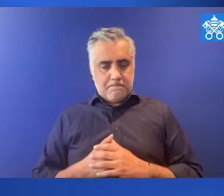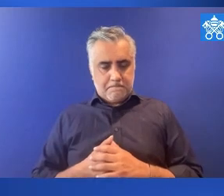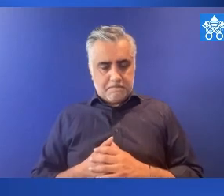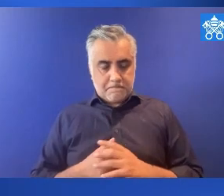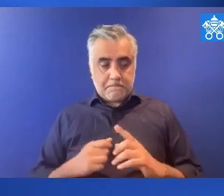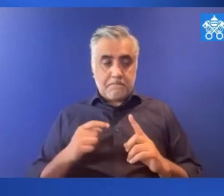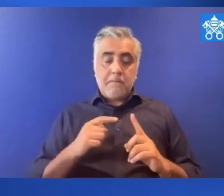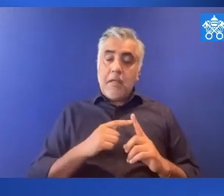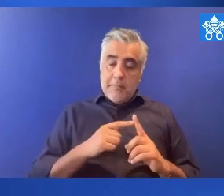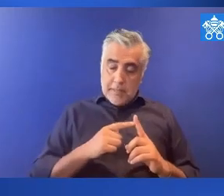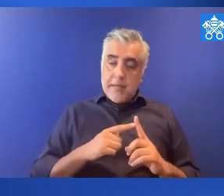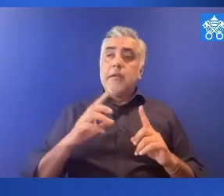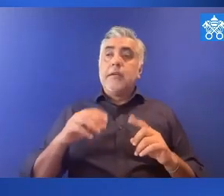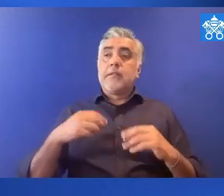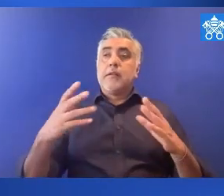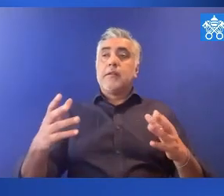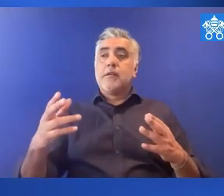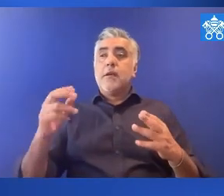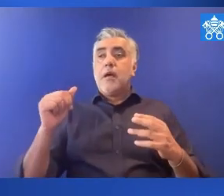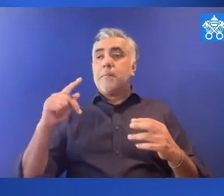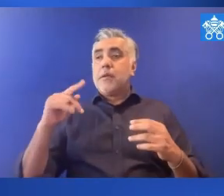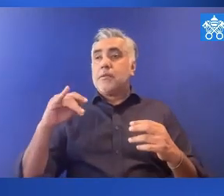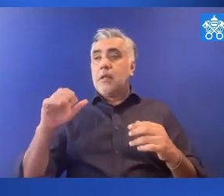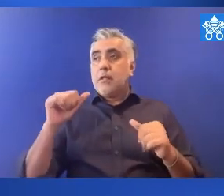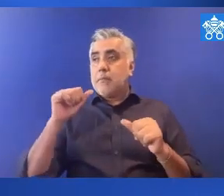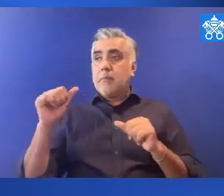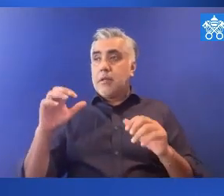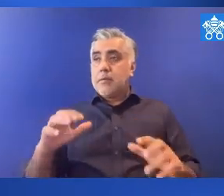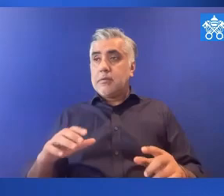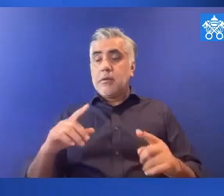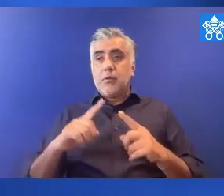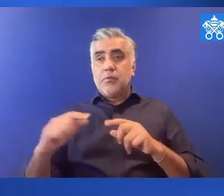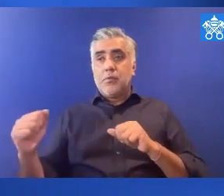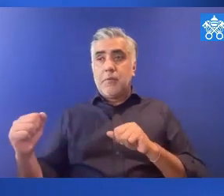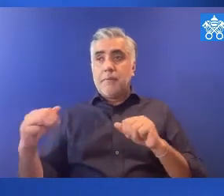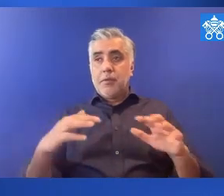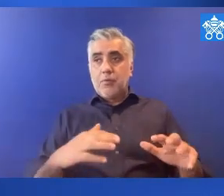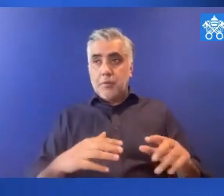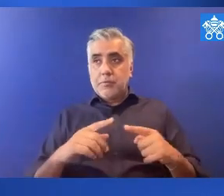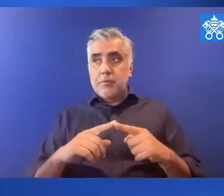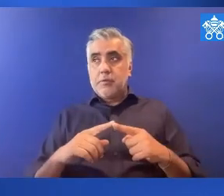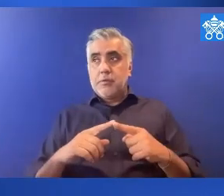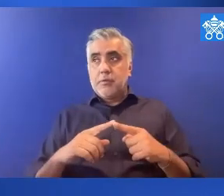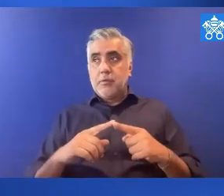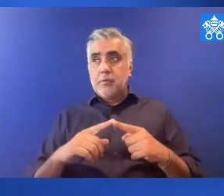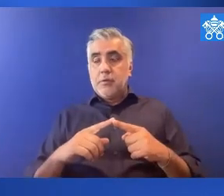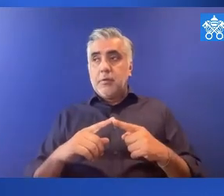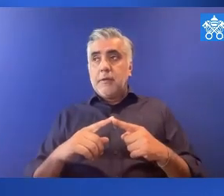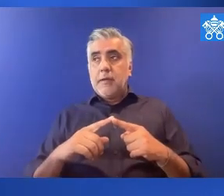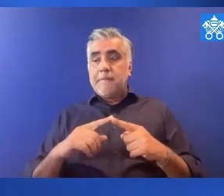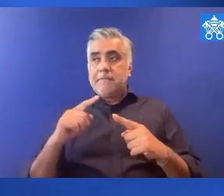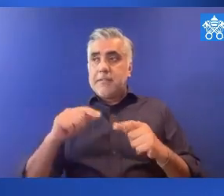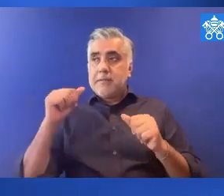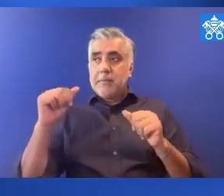And to conclude the audience, the Holy Father imparts his apostolic blessing or papal blessing upon the